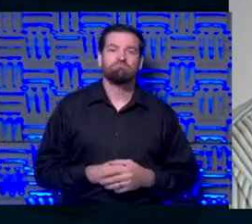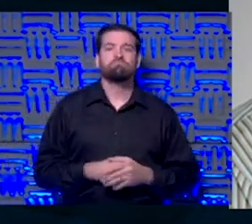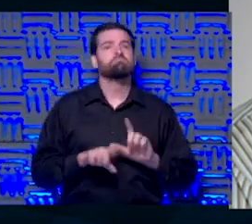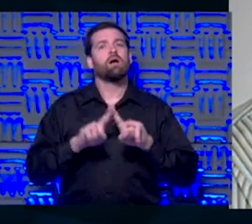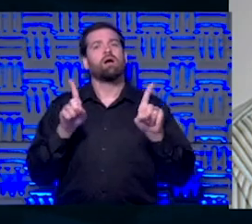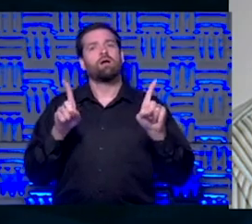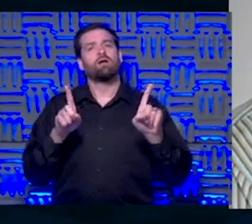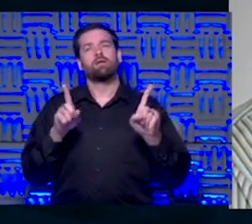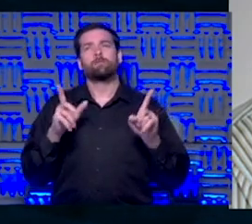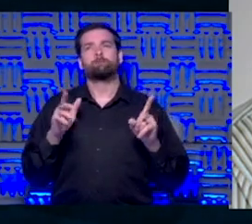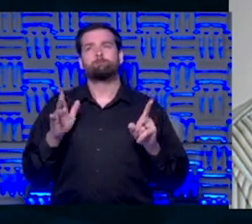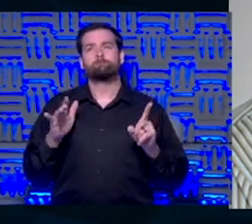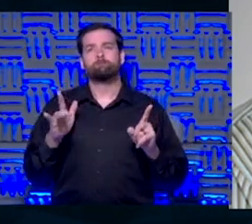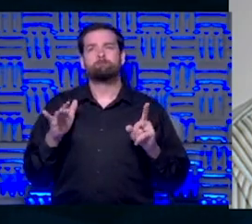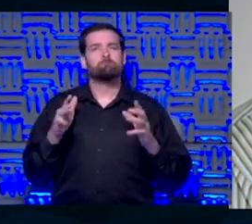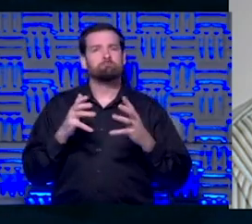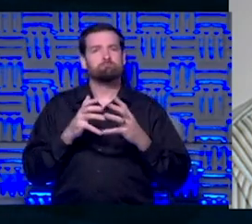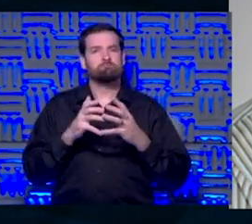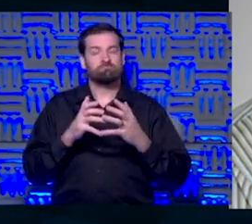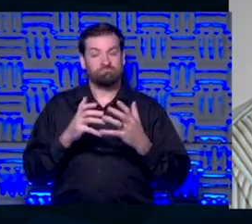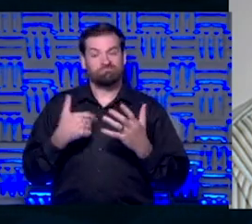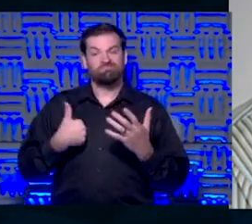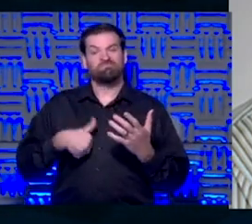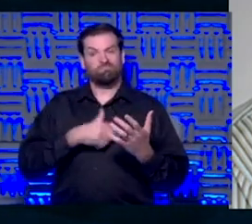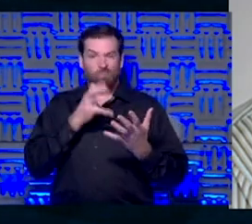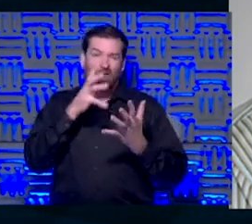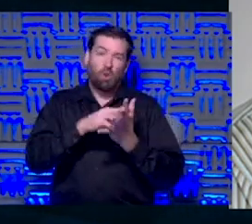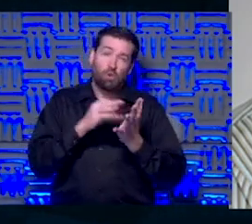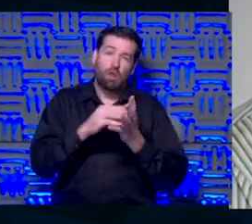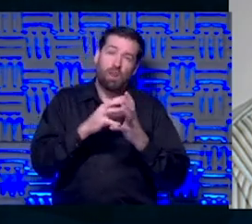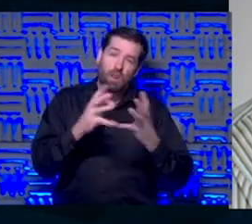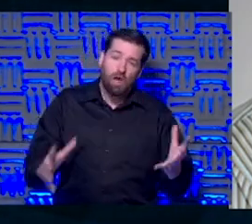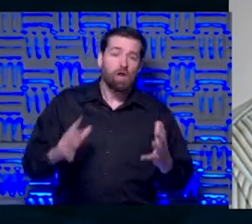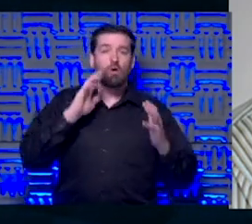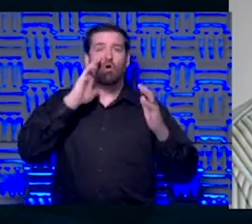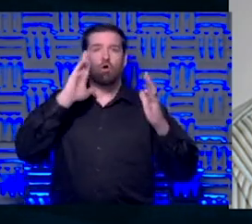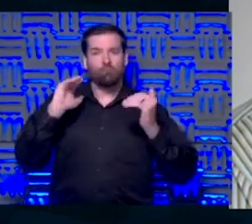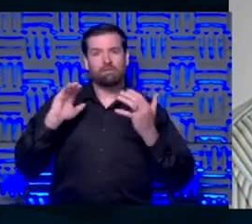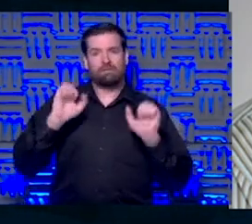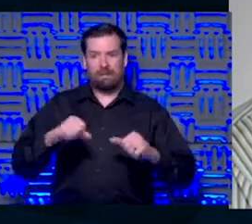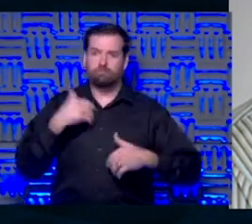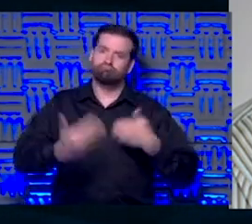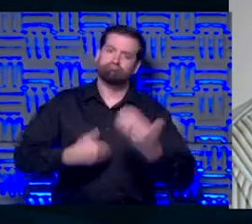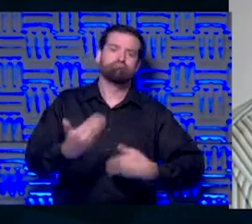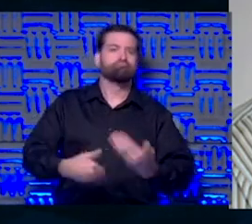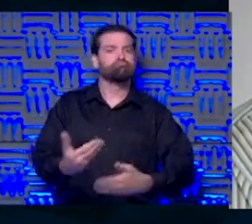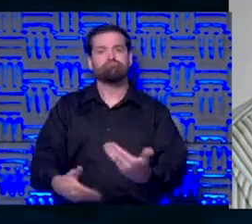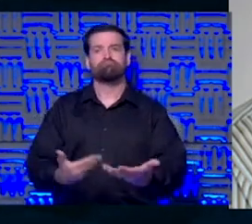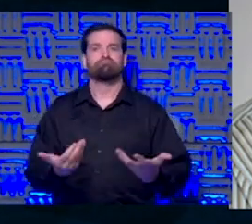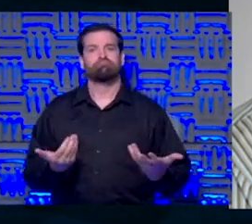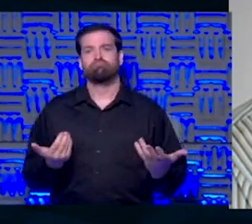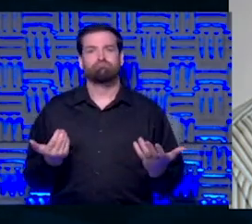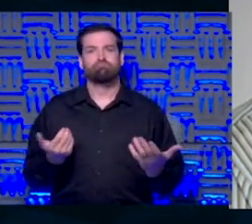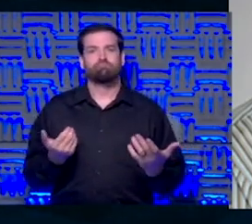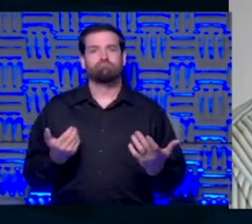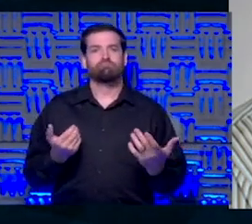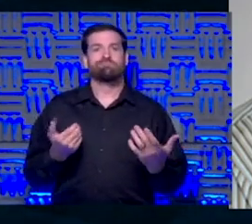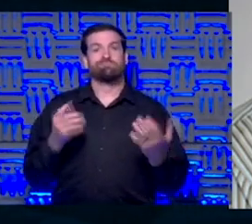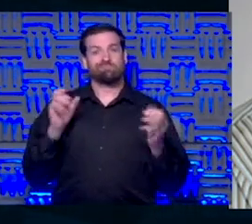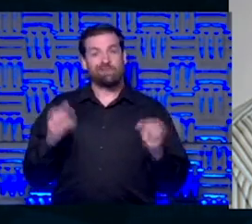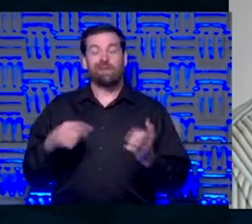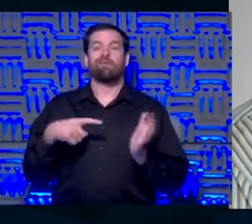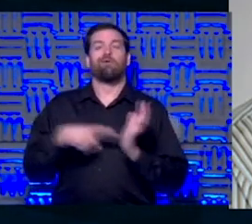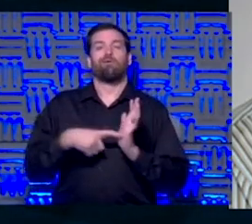be lots of things we all learn out of this, and hopefully we can keep it all going and that it can be